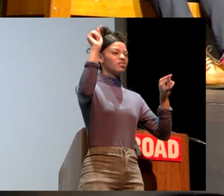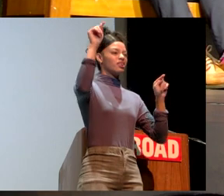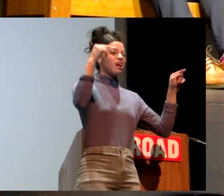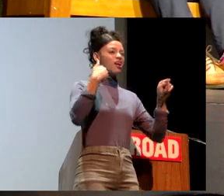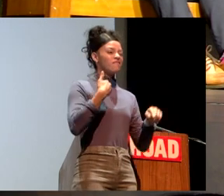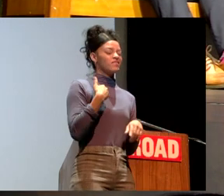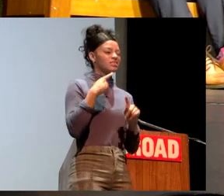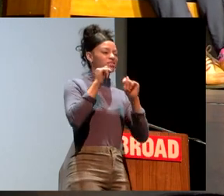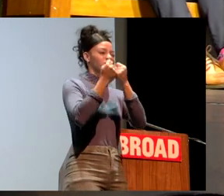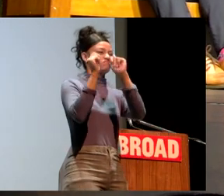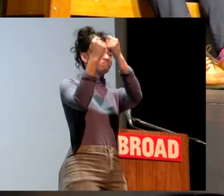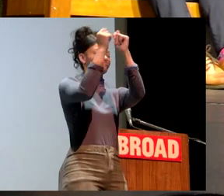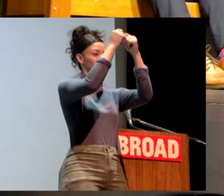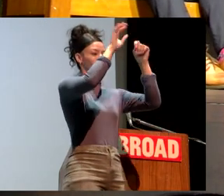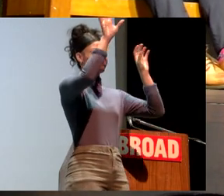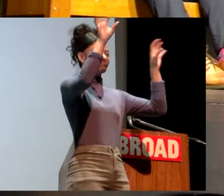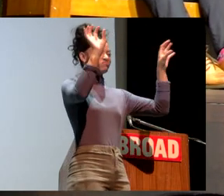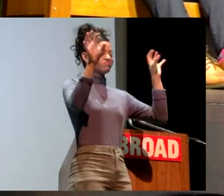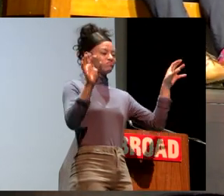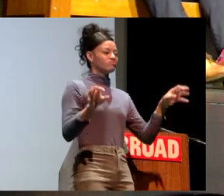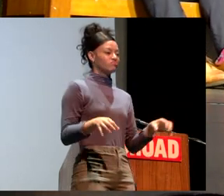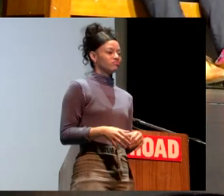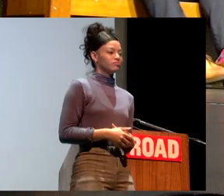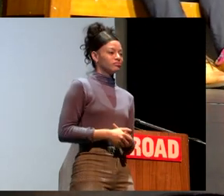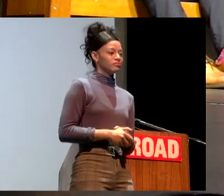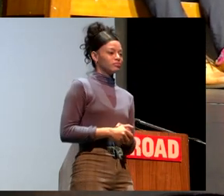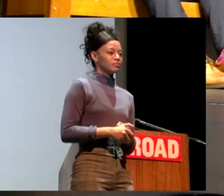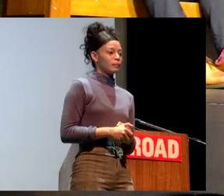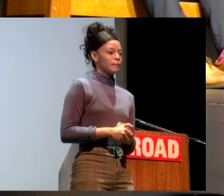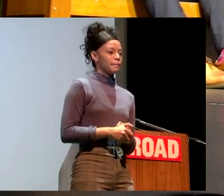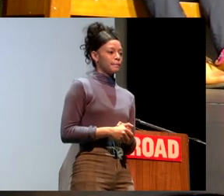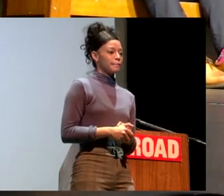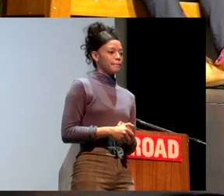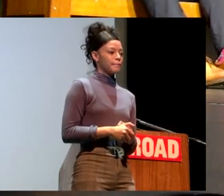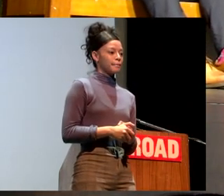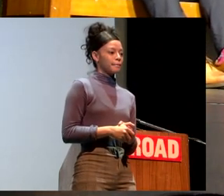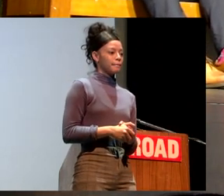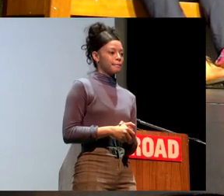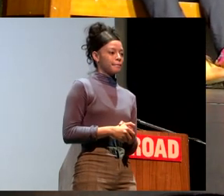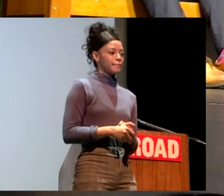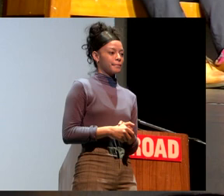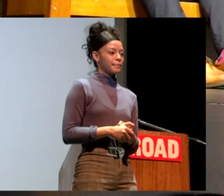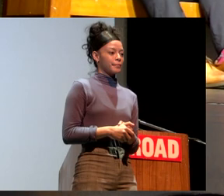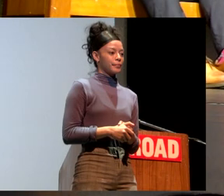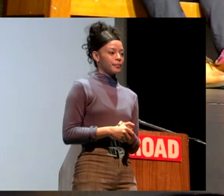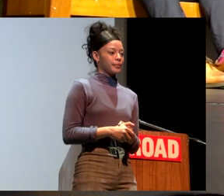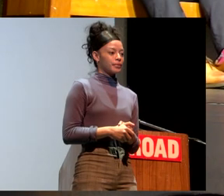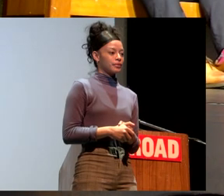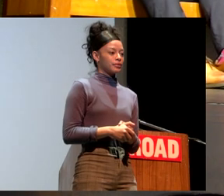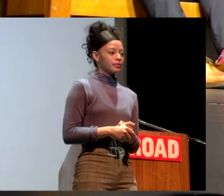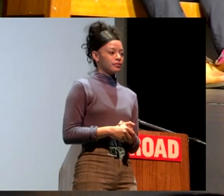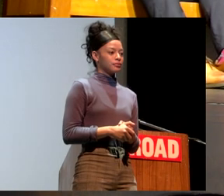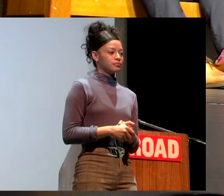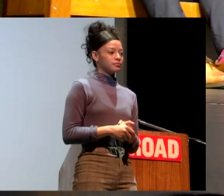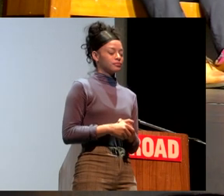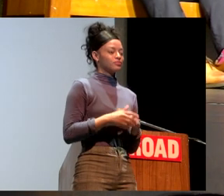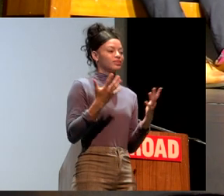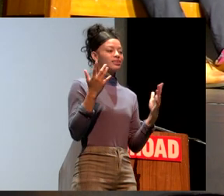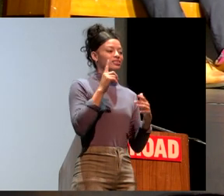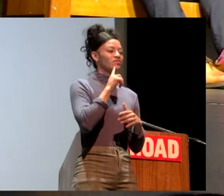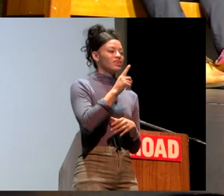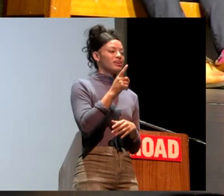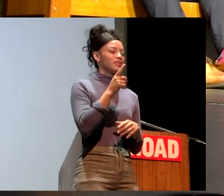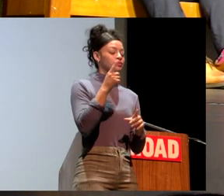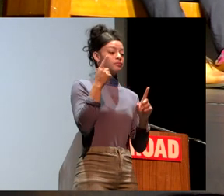No. Oh, sorry. I'm sorry. So, but yeah, kind of that